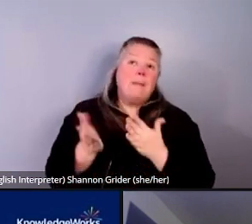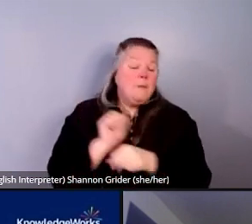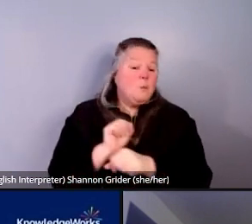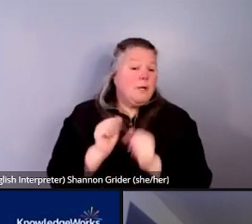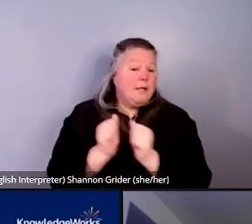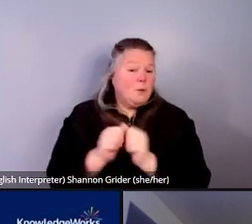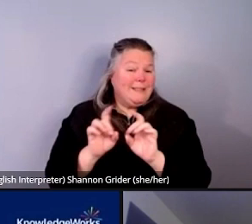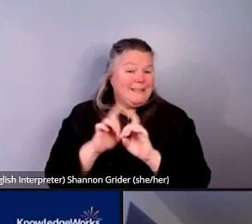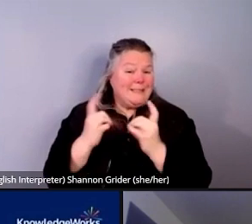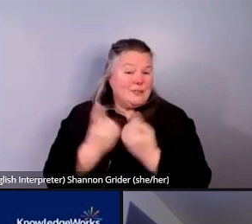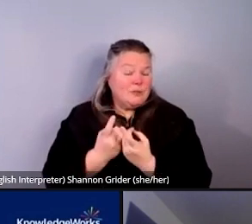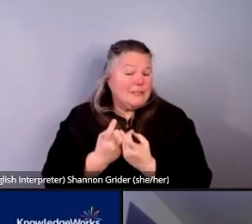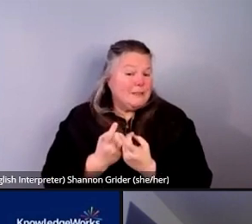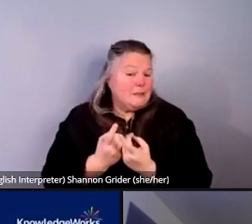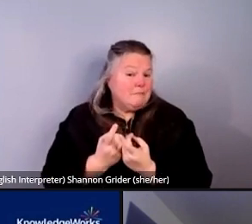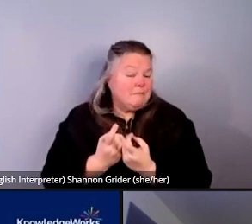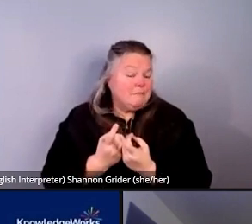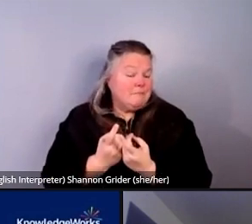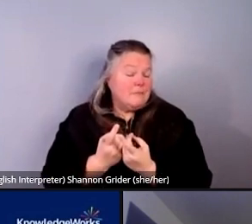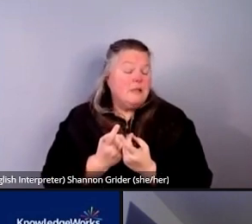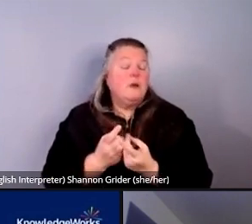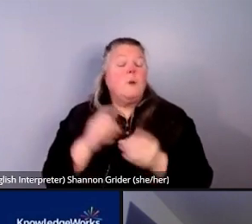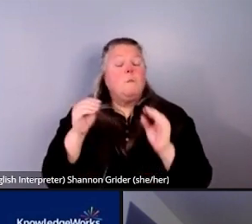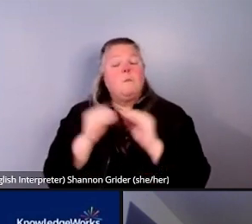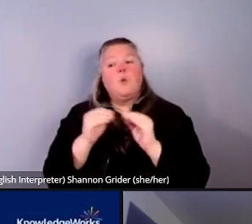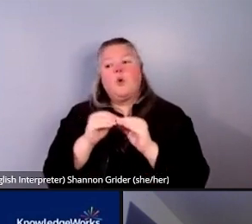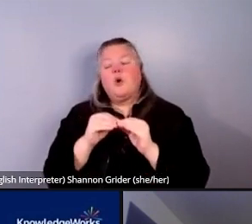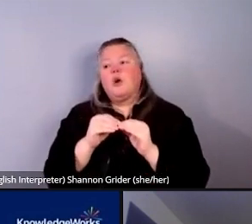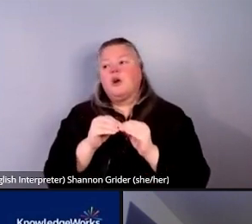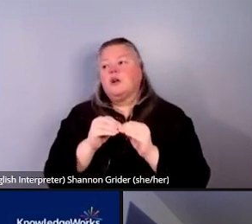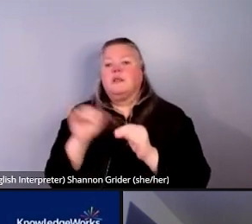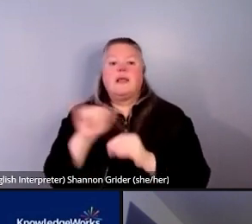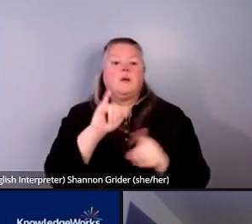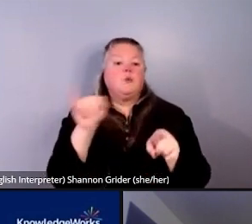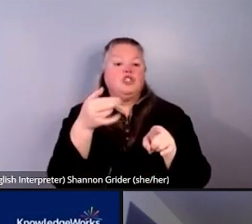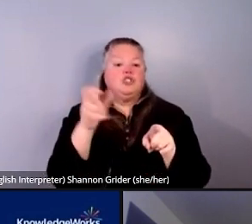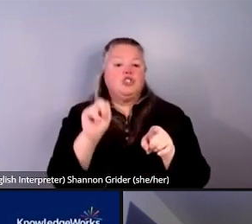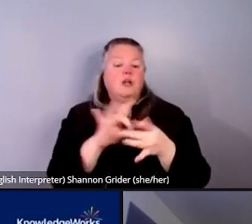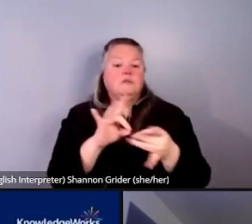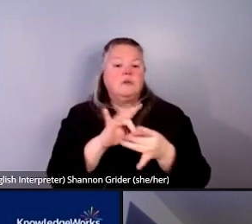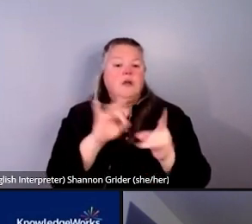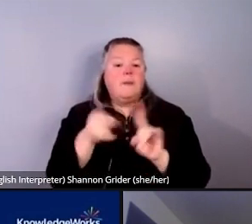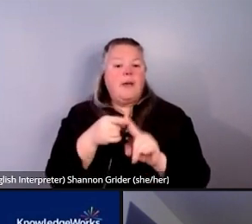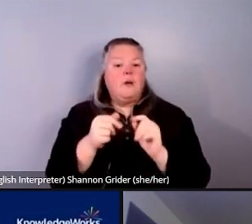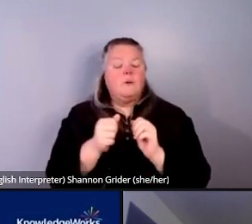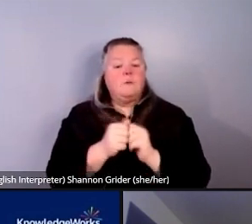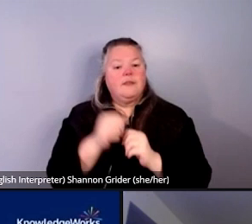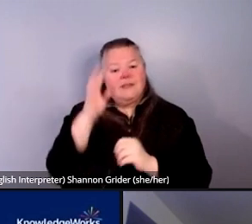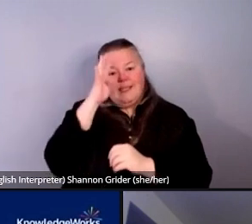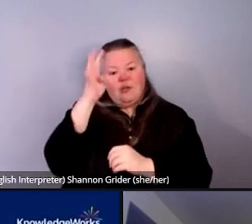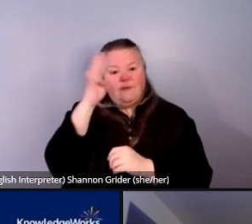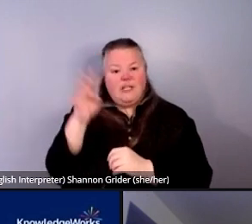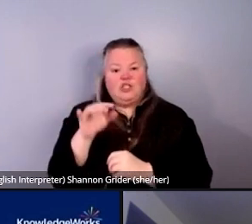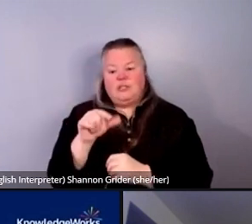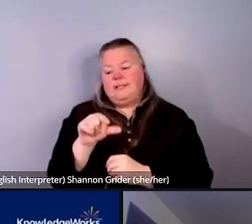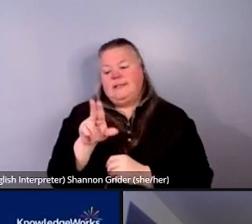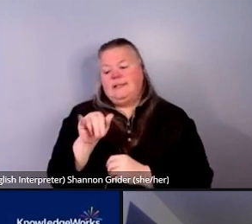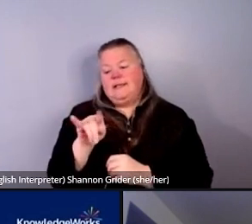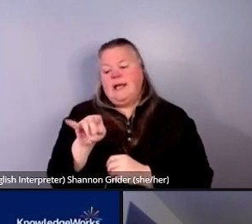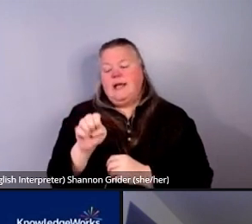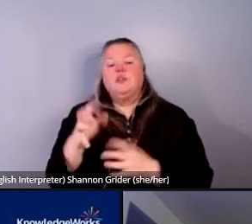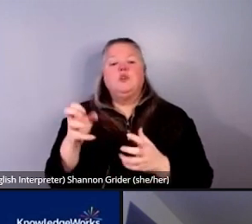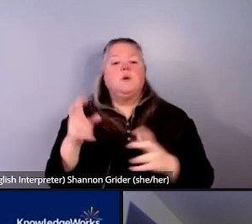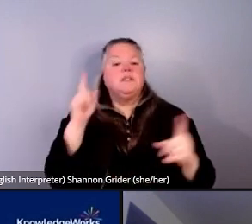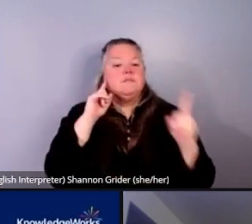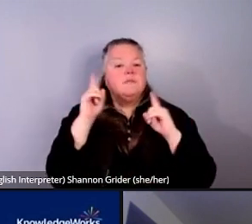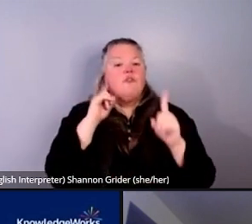districts. So they will be more like what John spoke to with the innovation guide, hearing from districts and what they are doing